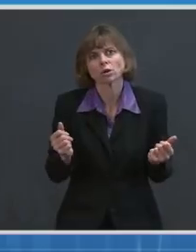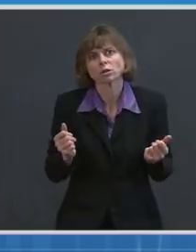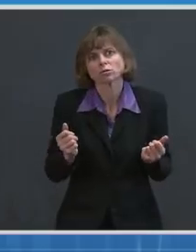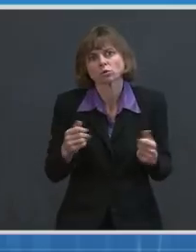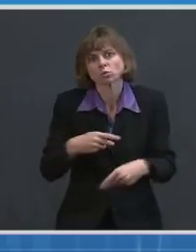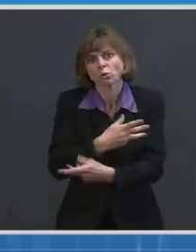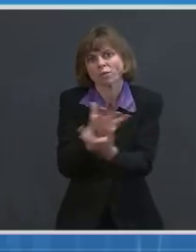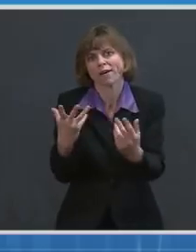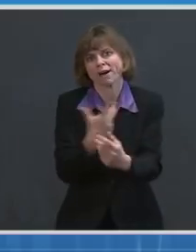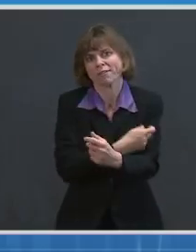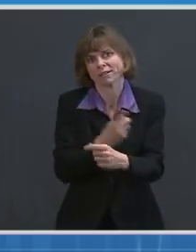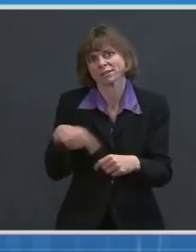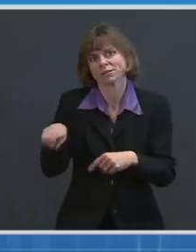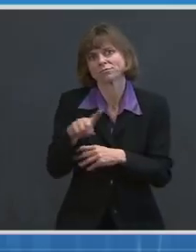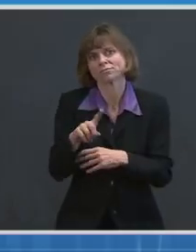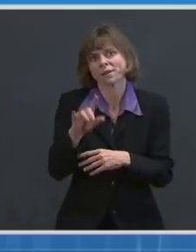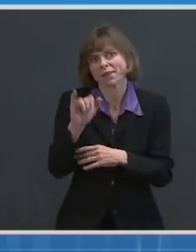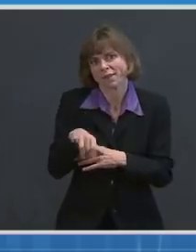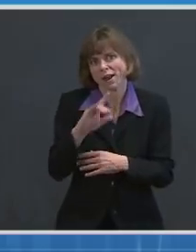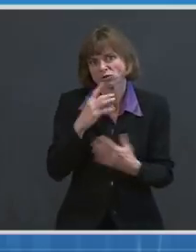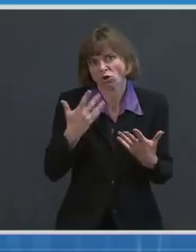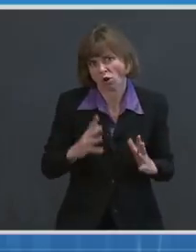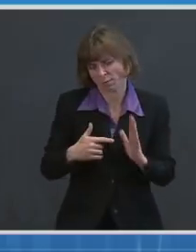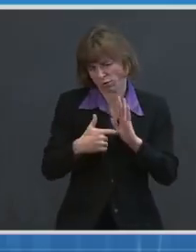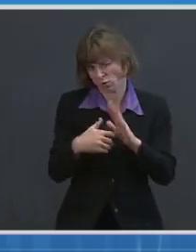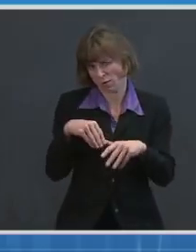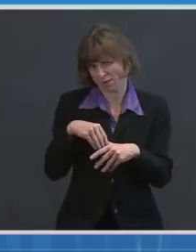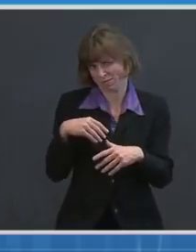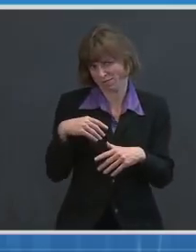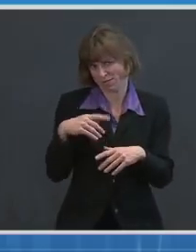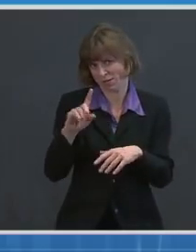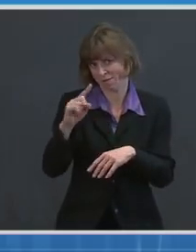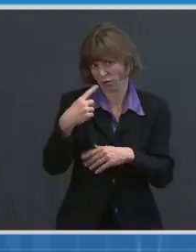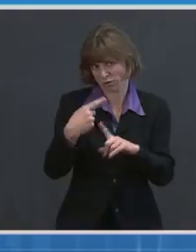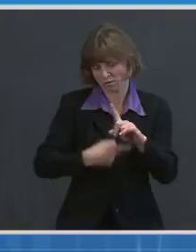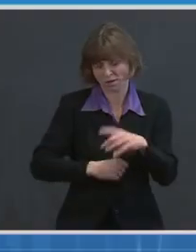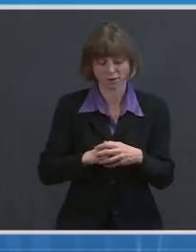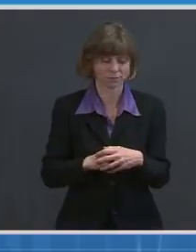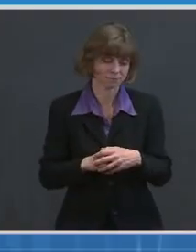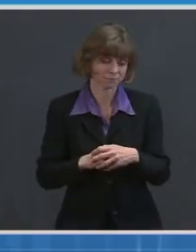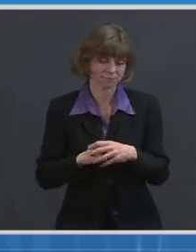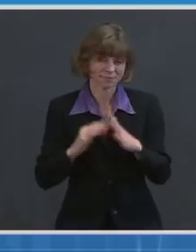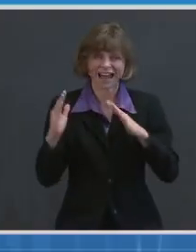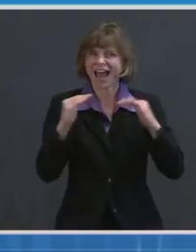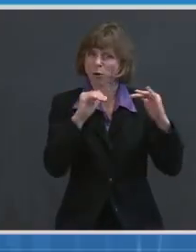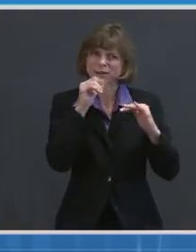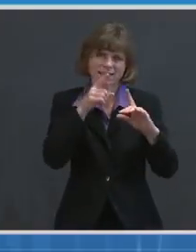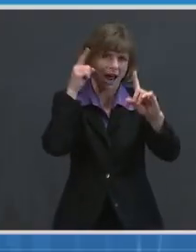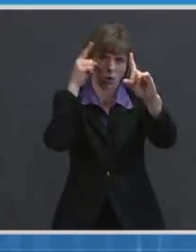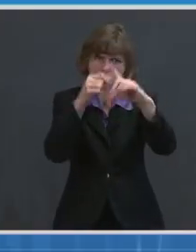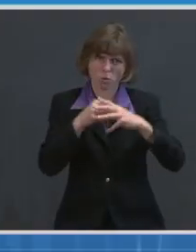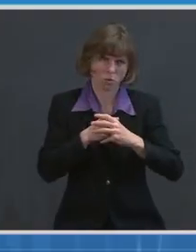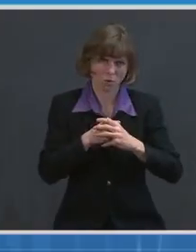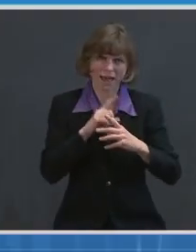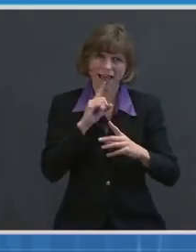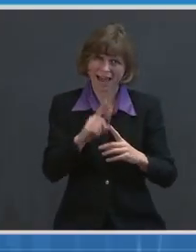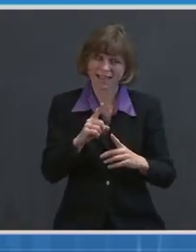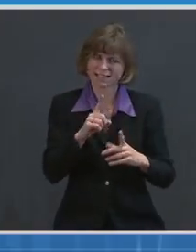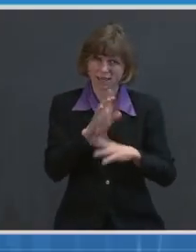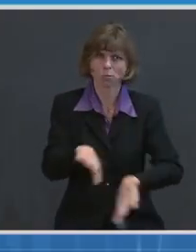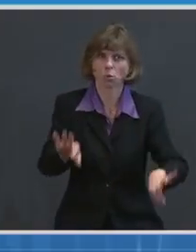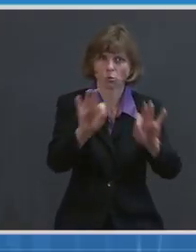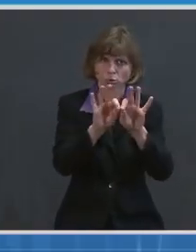of the vaccination program. So I just want to be clear that achieving equity is not an aspirational goal. This is mission